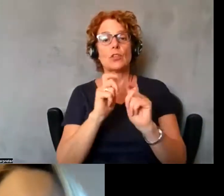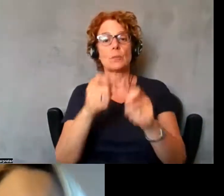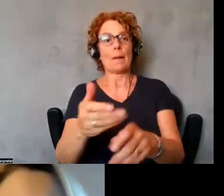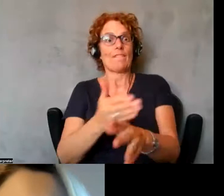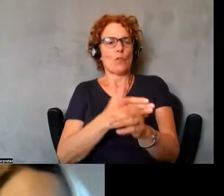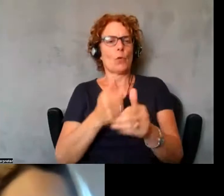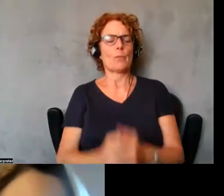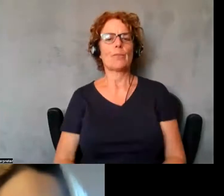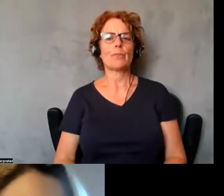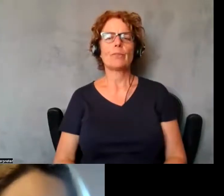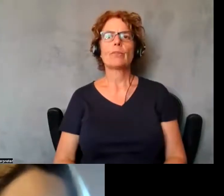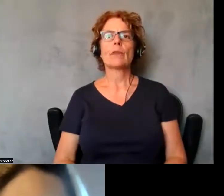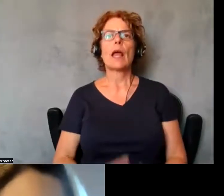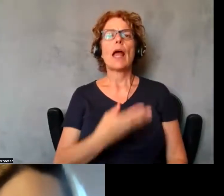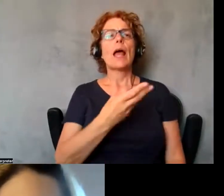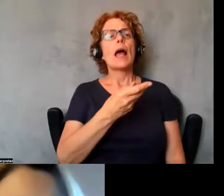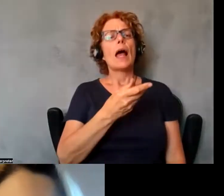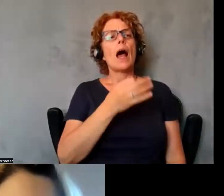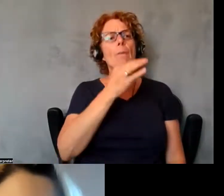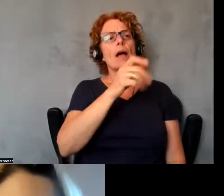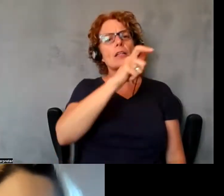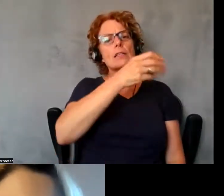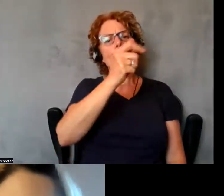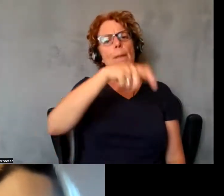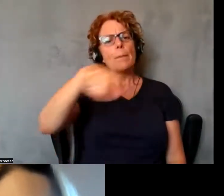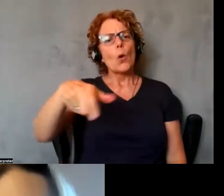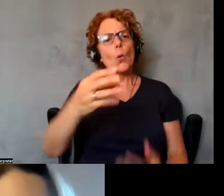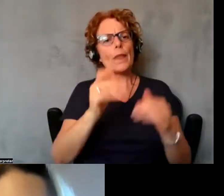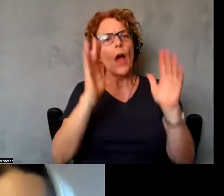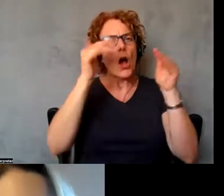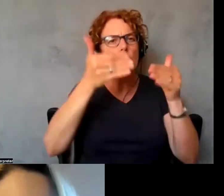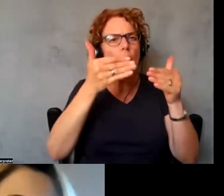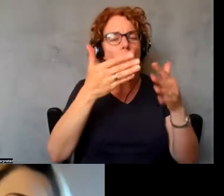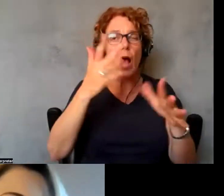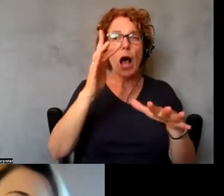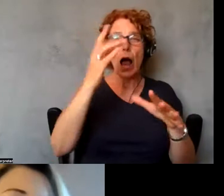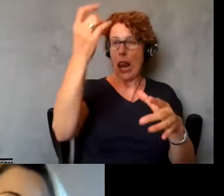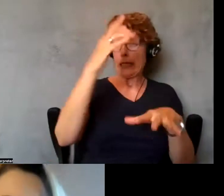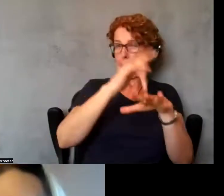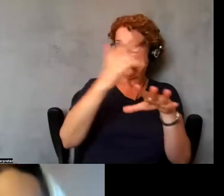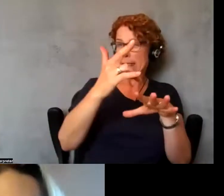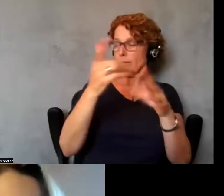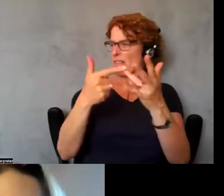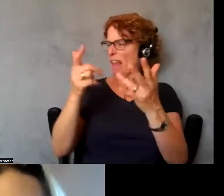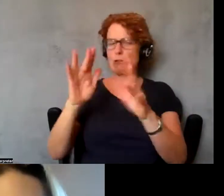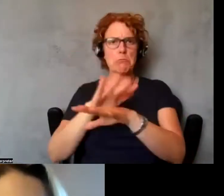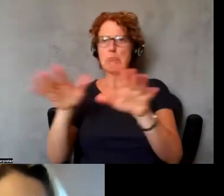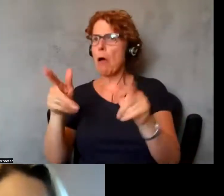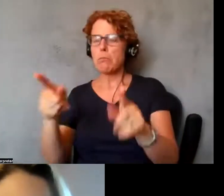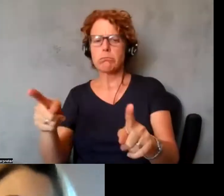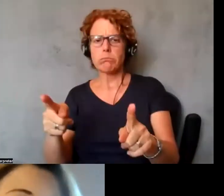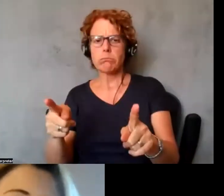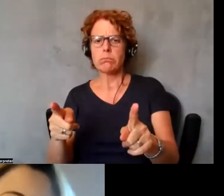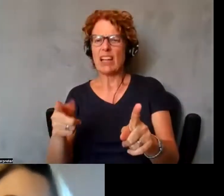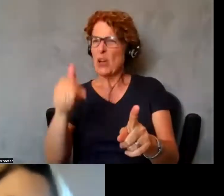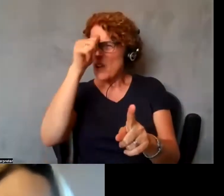that some people with Usher syndrome seem to be really light sensitive and others aren't. Does that tell us anything about the prognosis